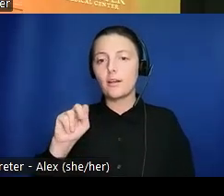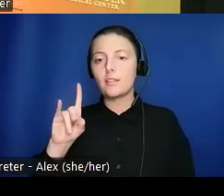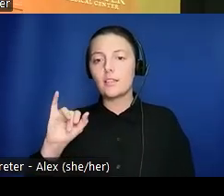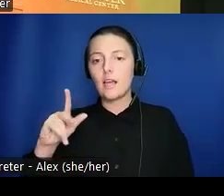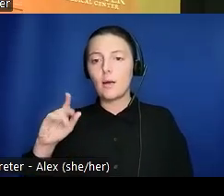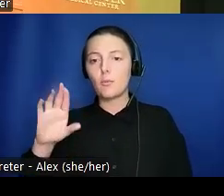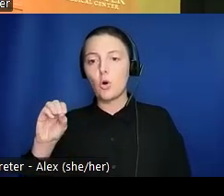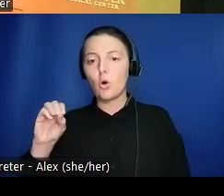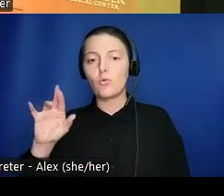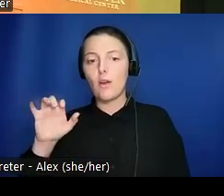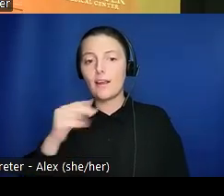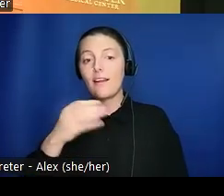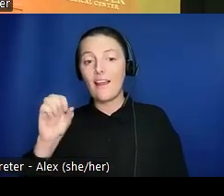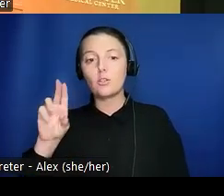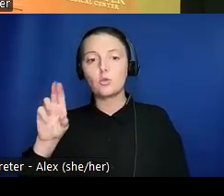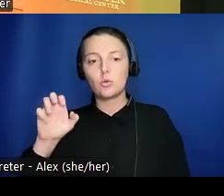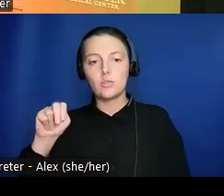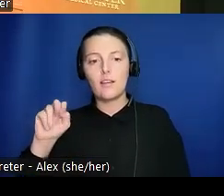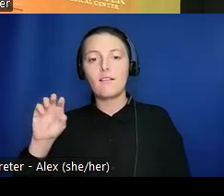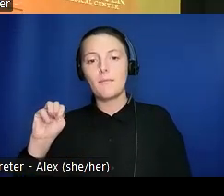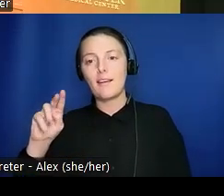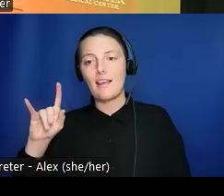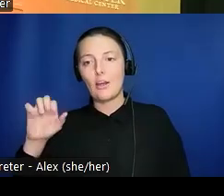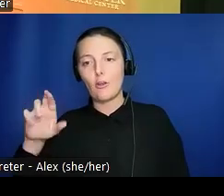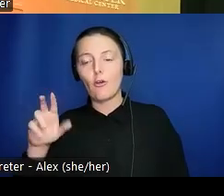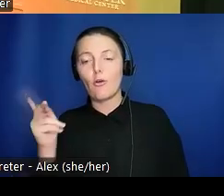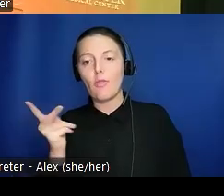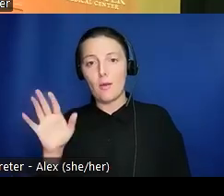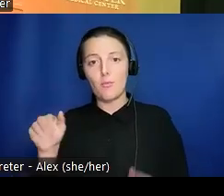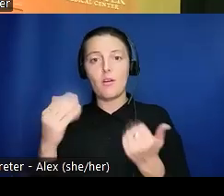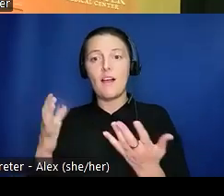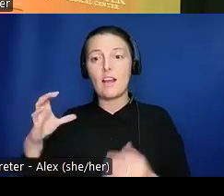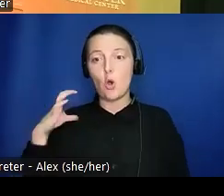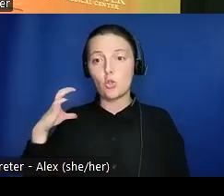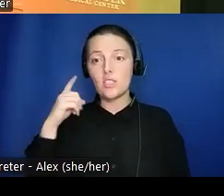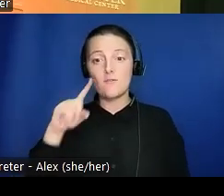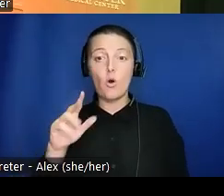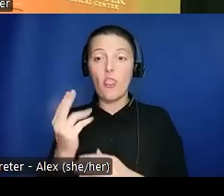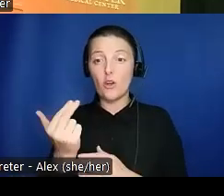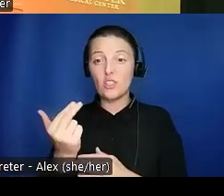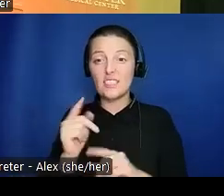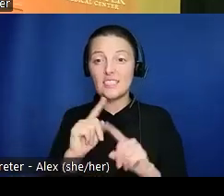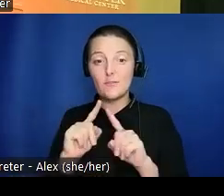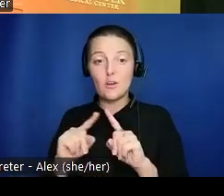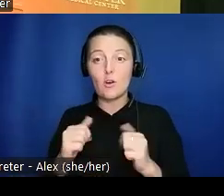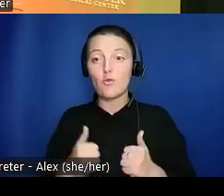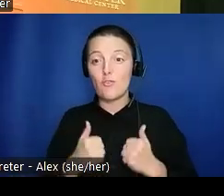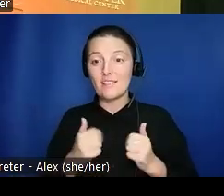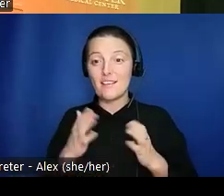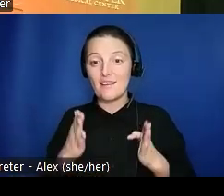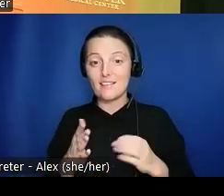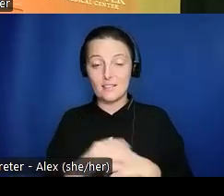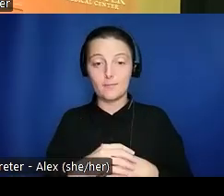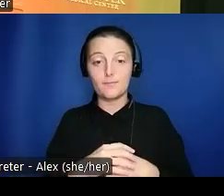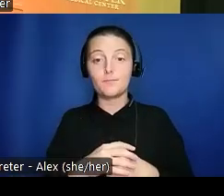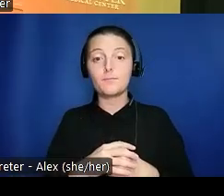also providing coaches for 13 different residents. And they are embedded to support all